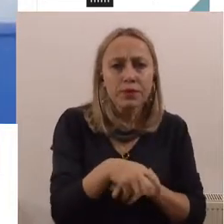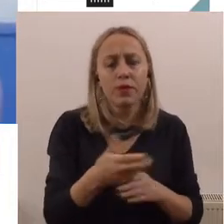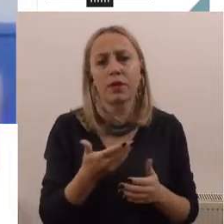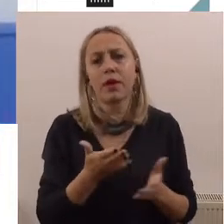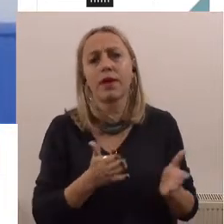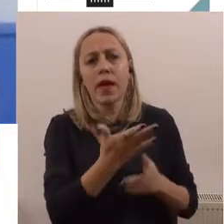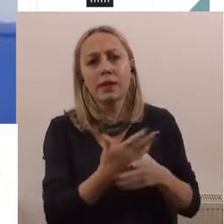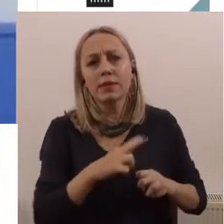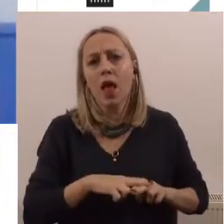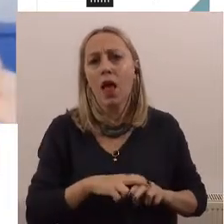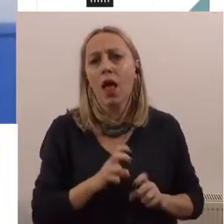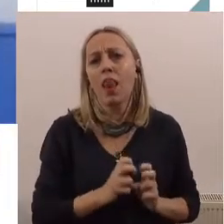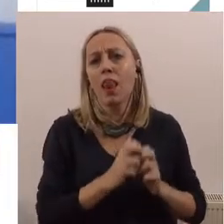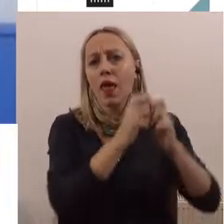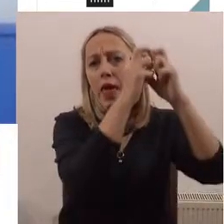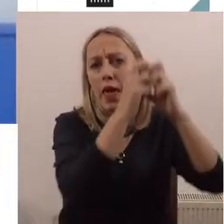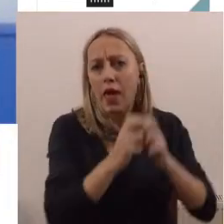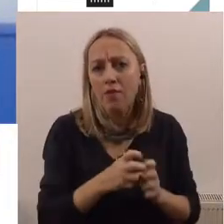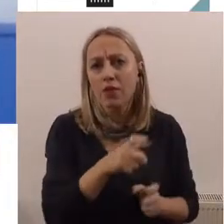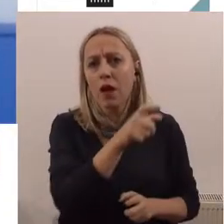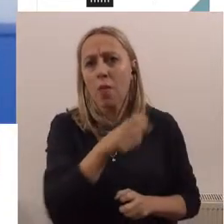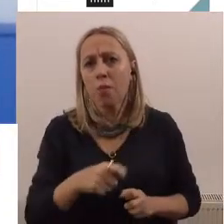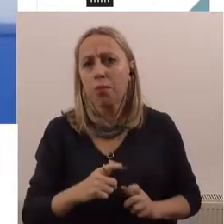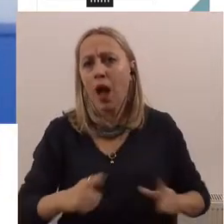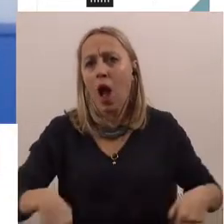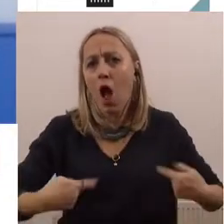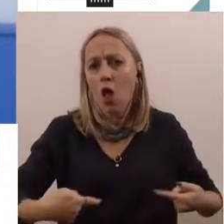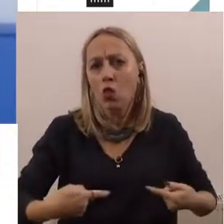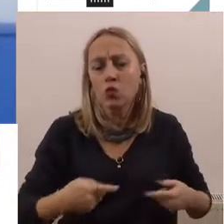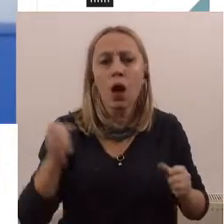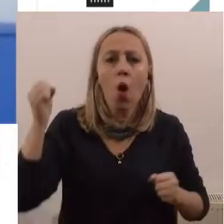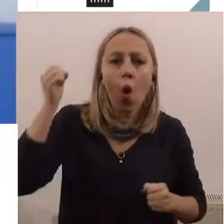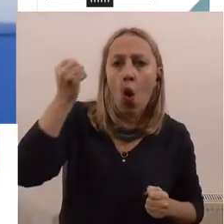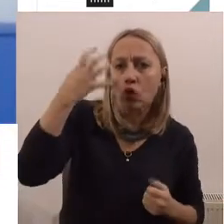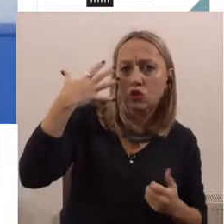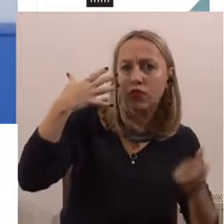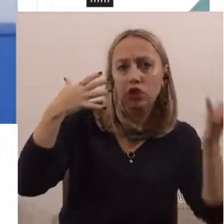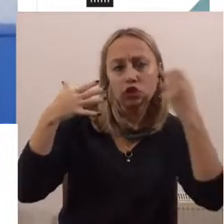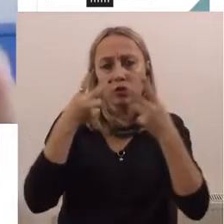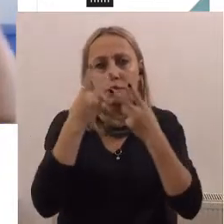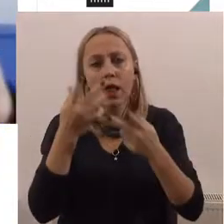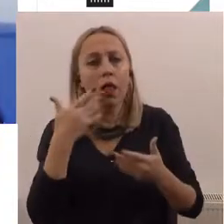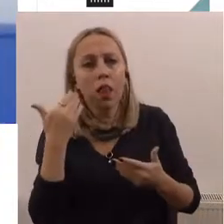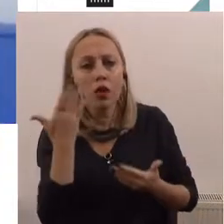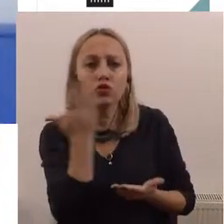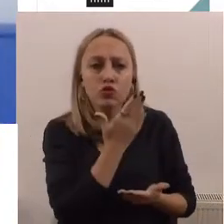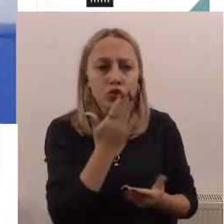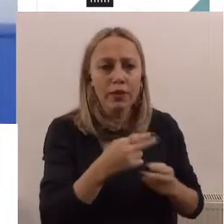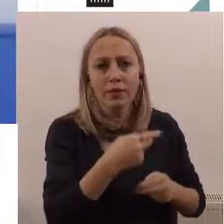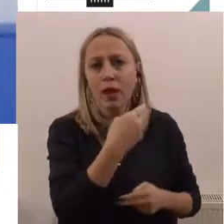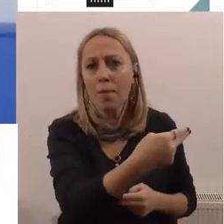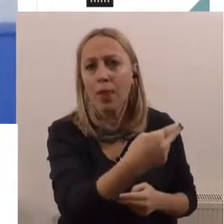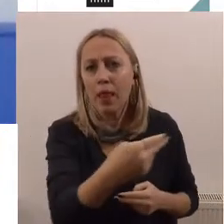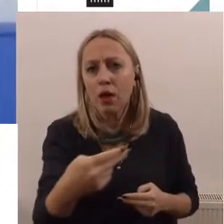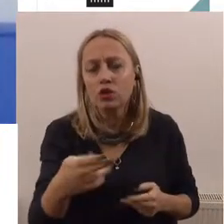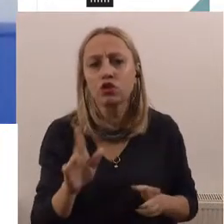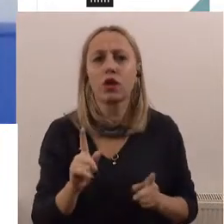Are there elevators and ramps, and how's the light? Can I read the